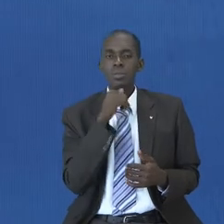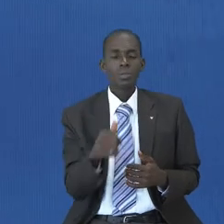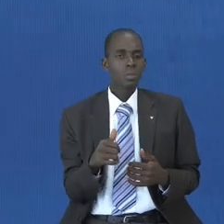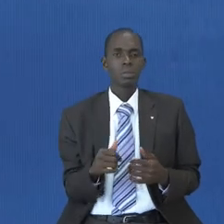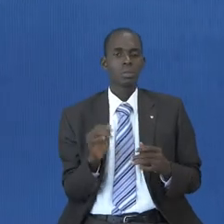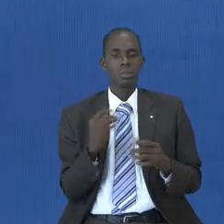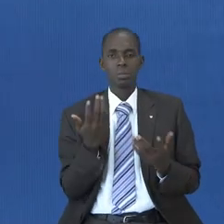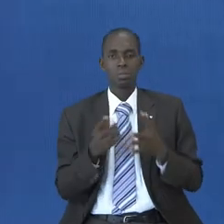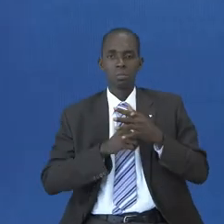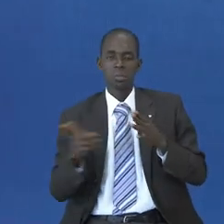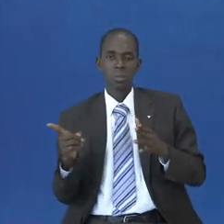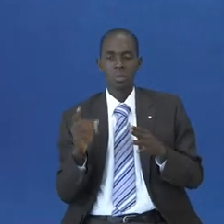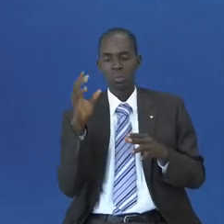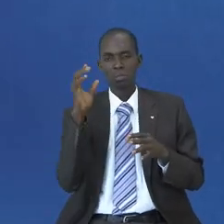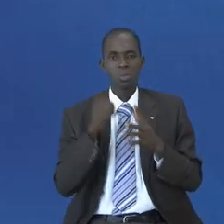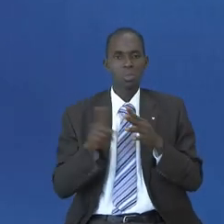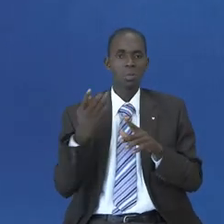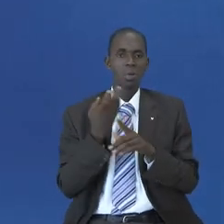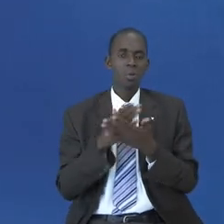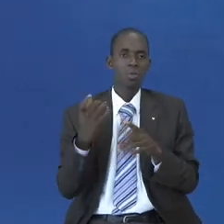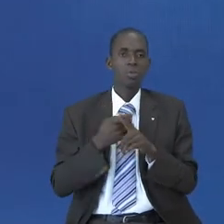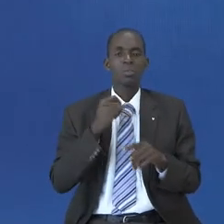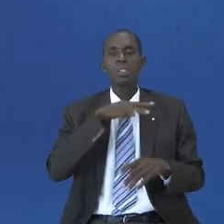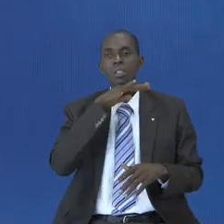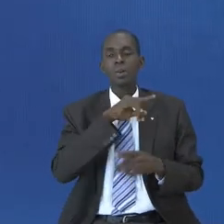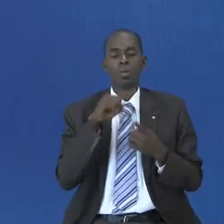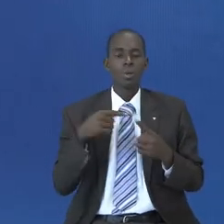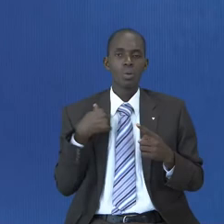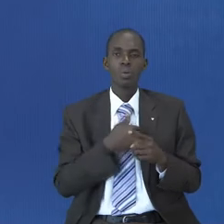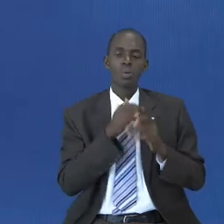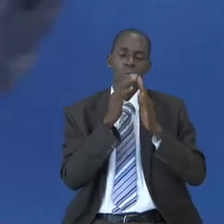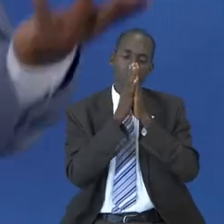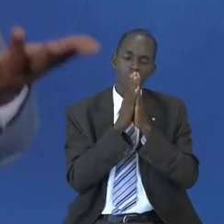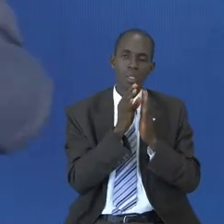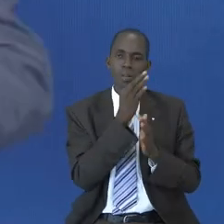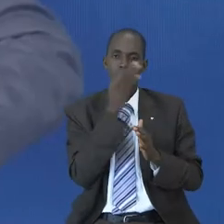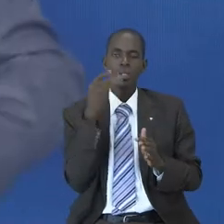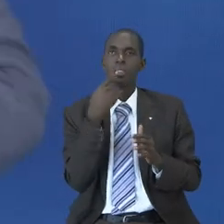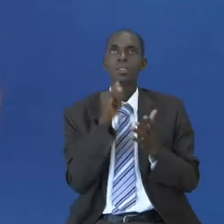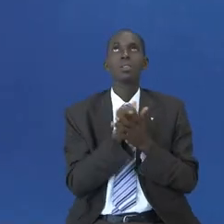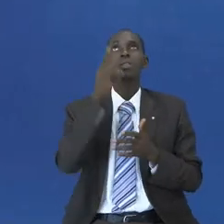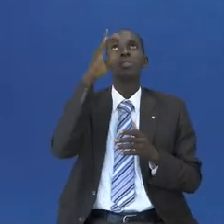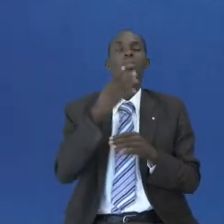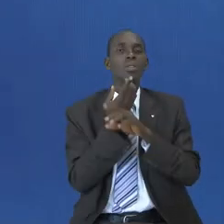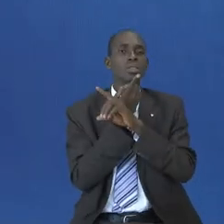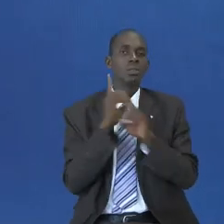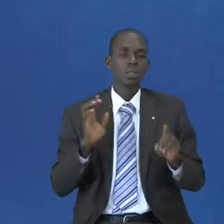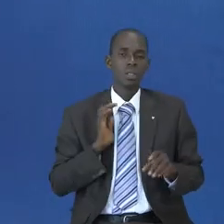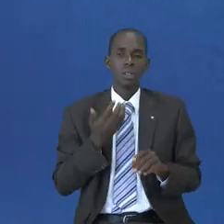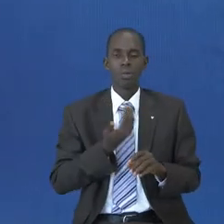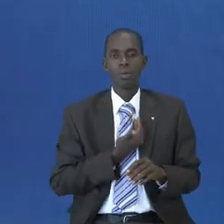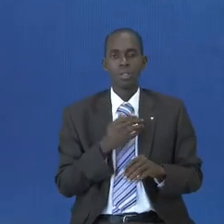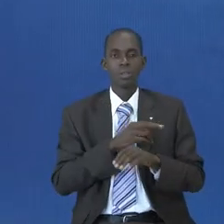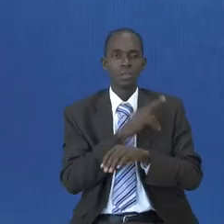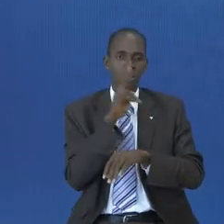to pray, and we cry, and we fast, and we're saying that God should deliver our nation from corruption,